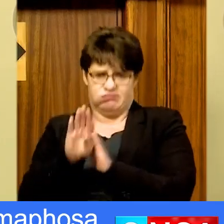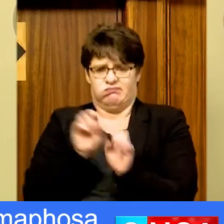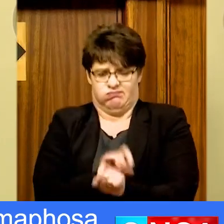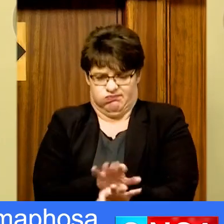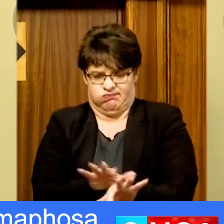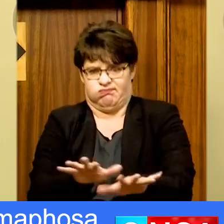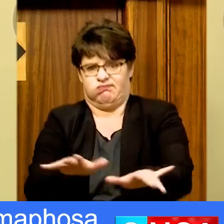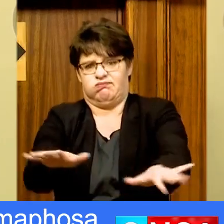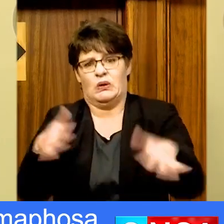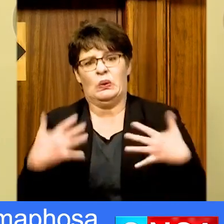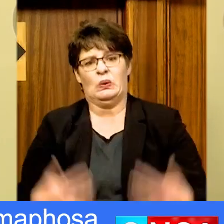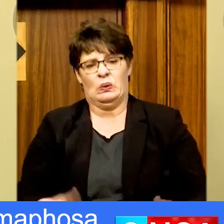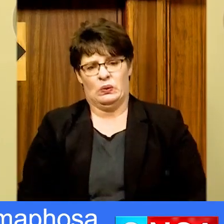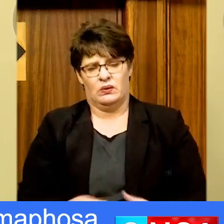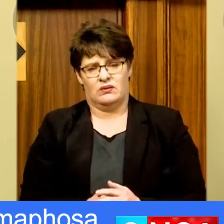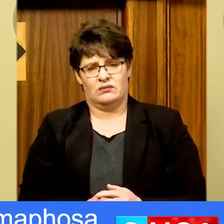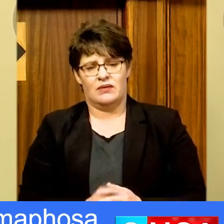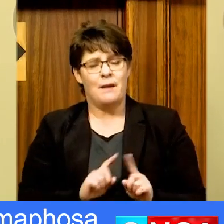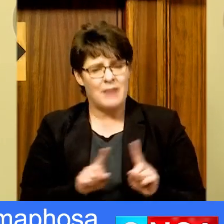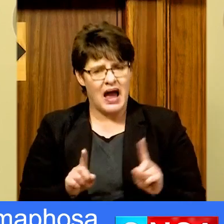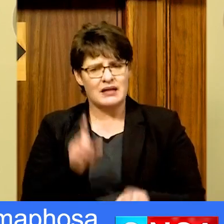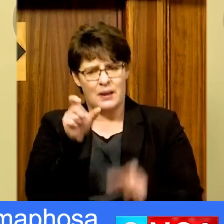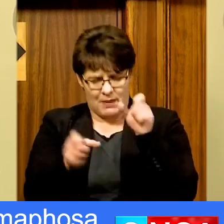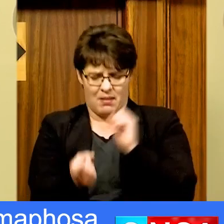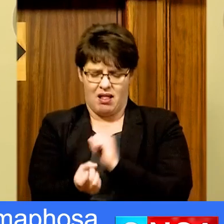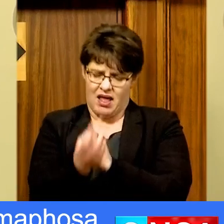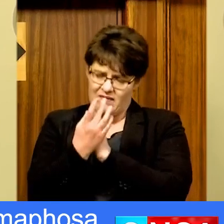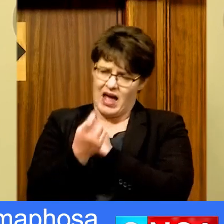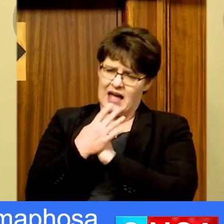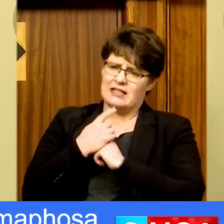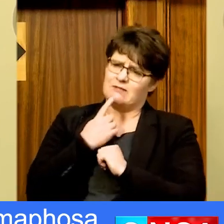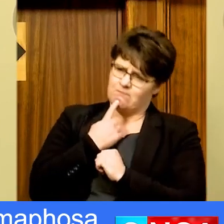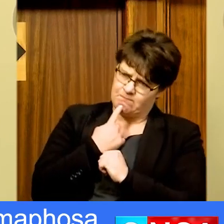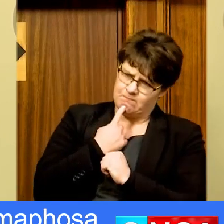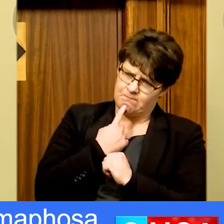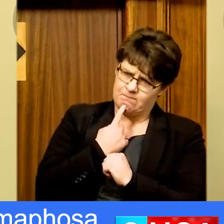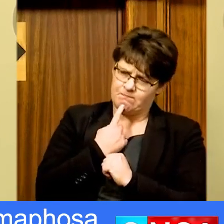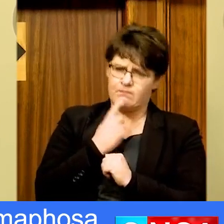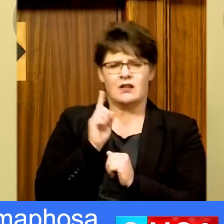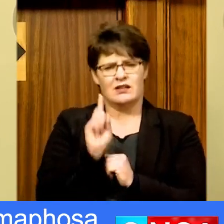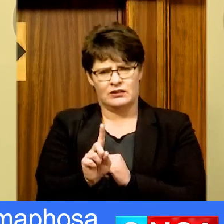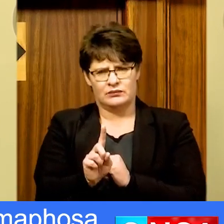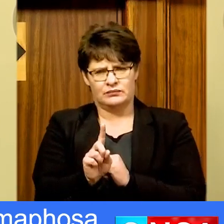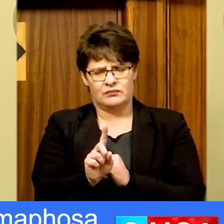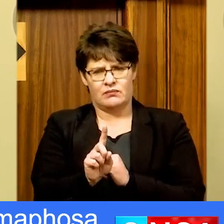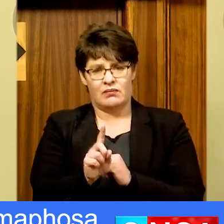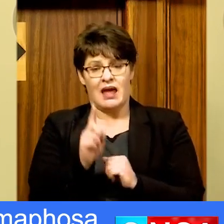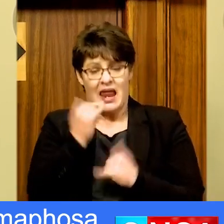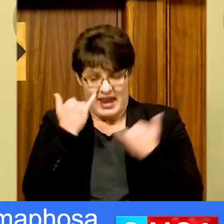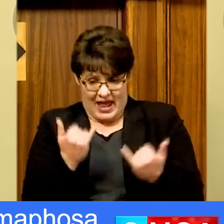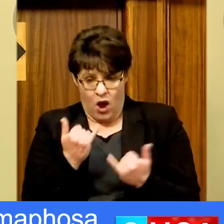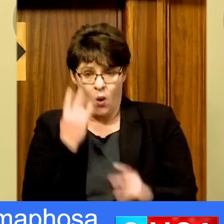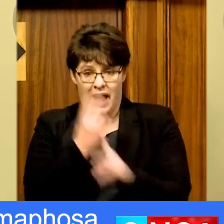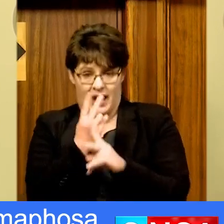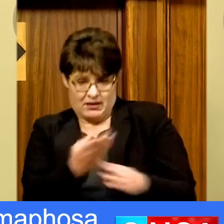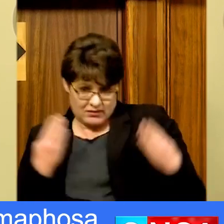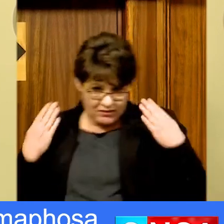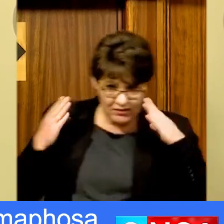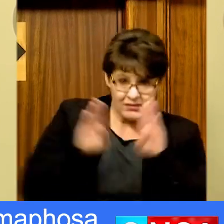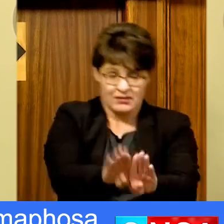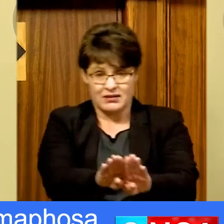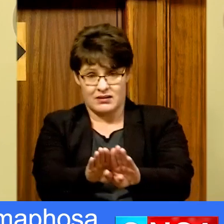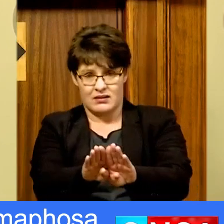infections. The advice, however, we've received is that taking this step now would